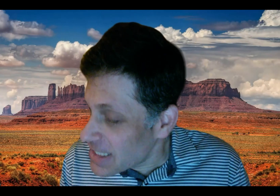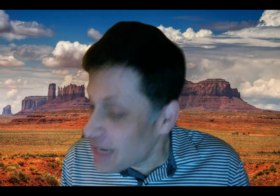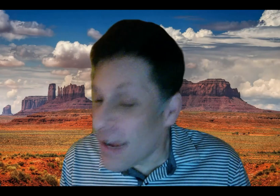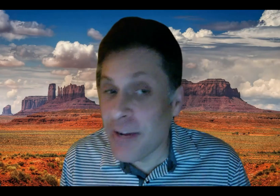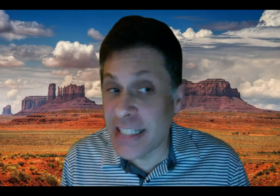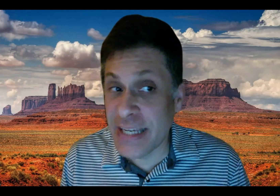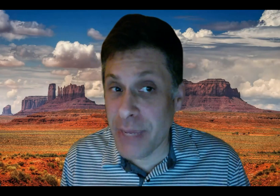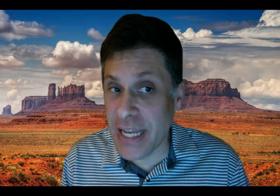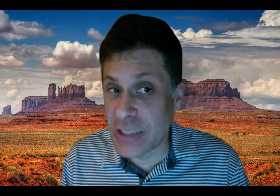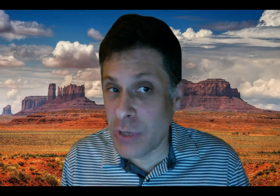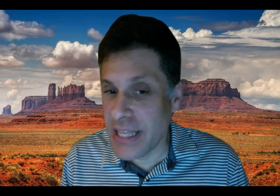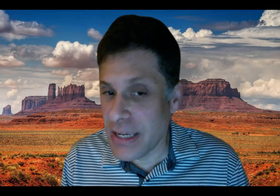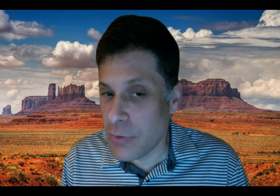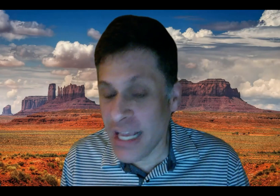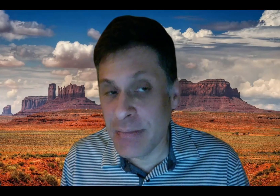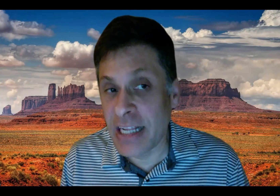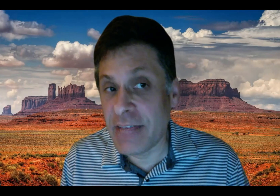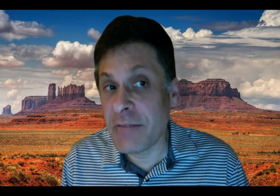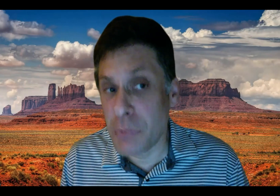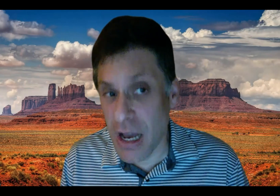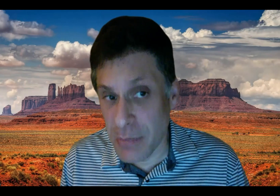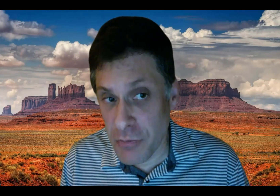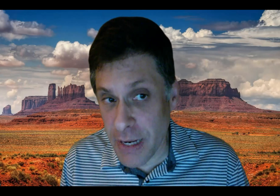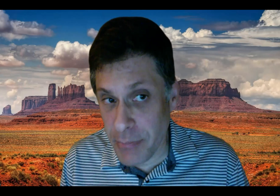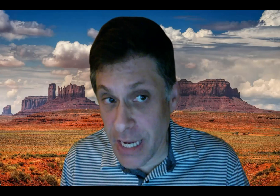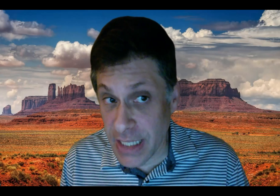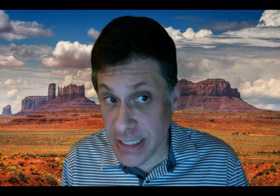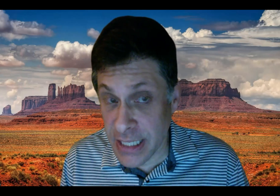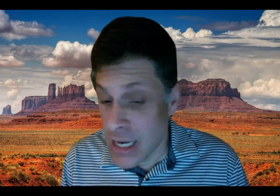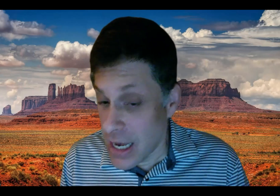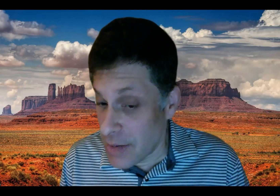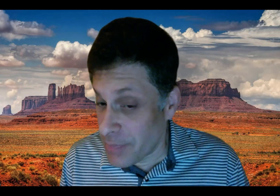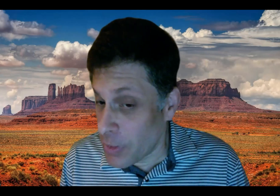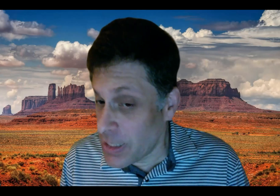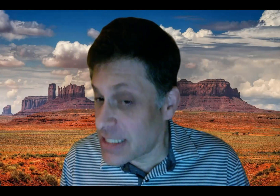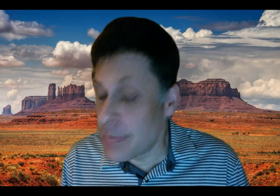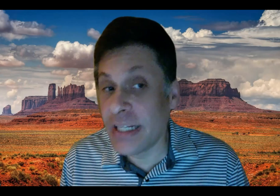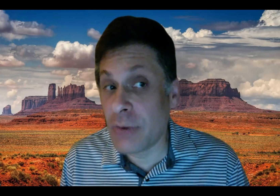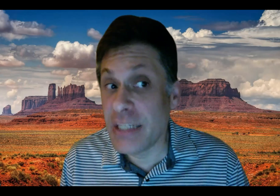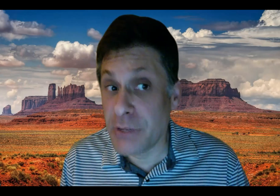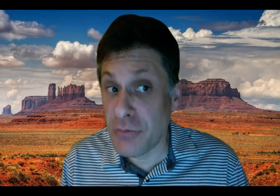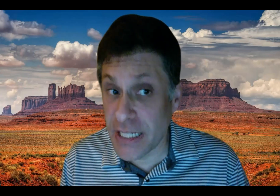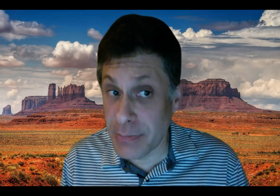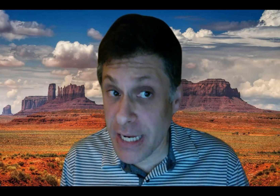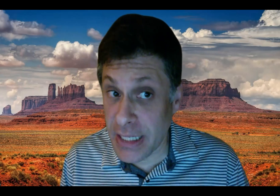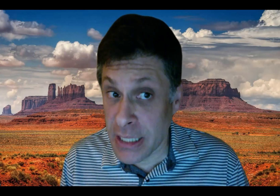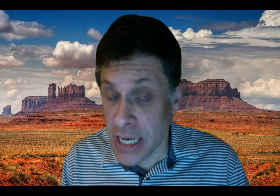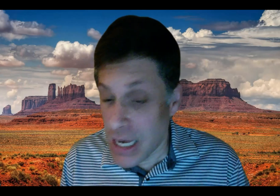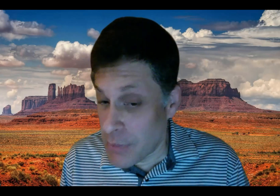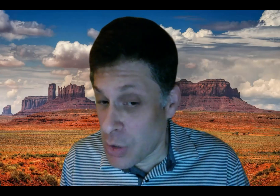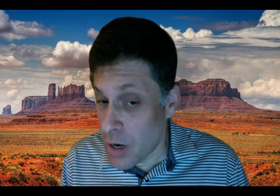and what self-advocacy means, what the independent living movement means, what the disability rights movements